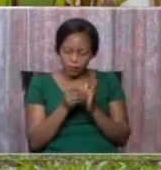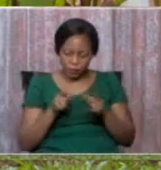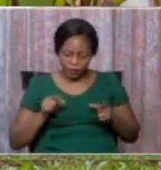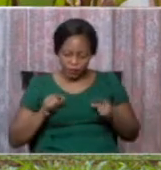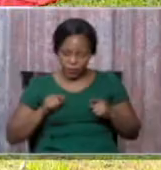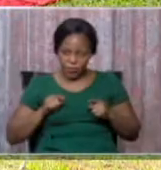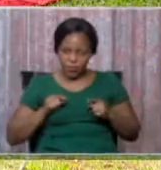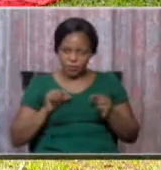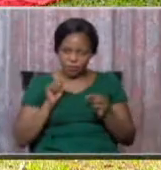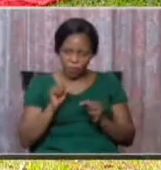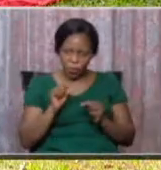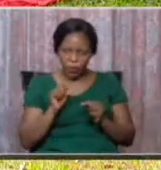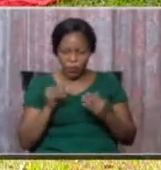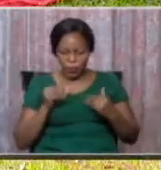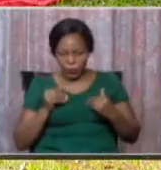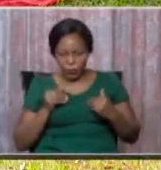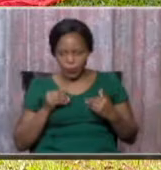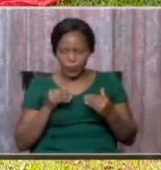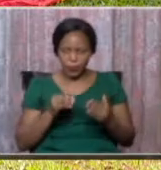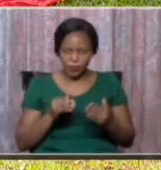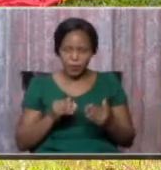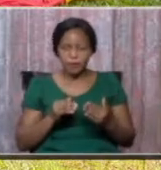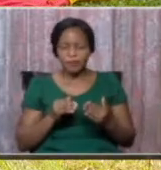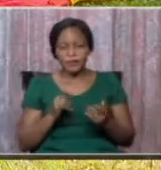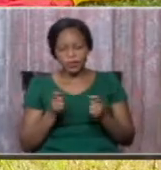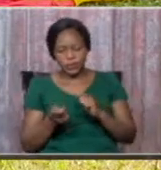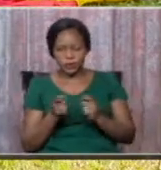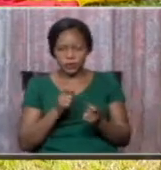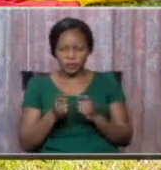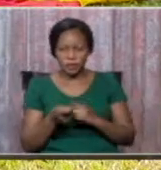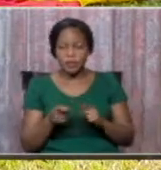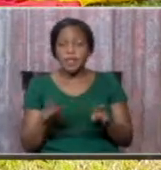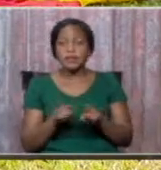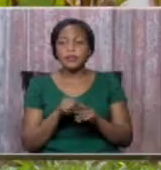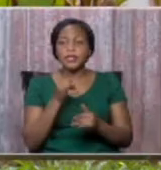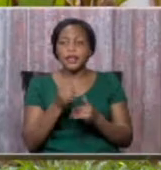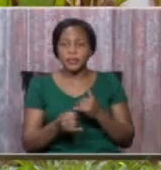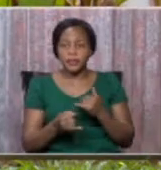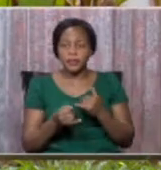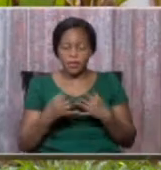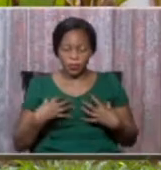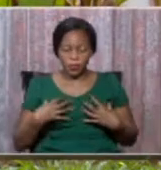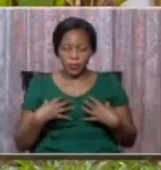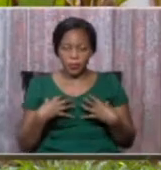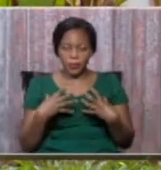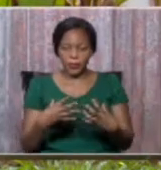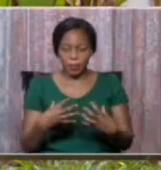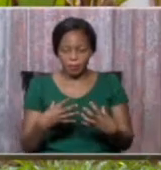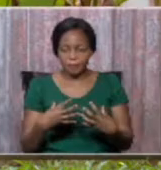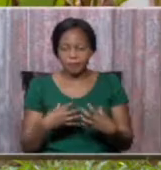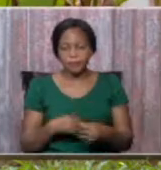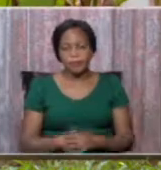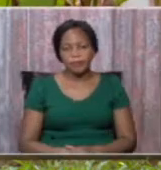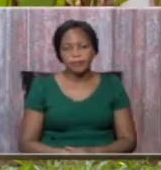This is around 10 years to 12 years. Now, the other thing that happens is a growth